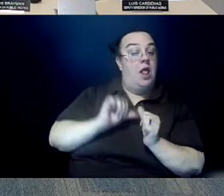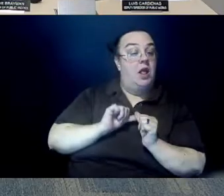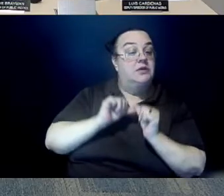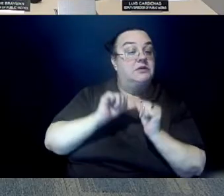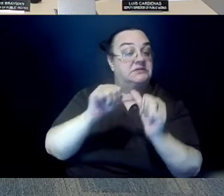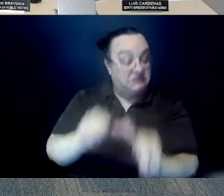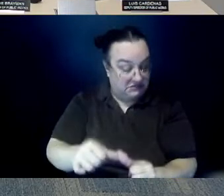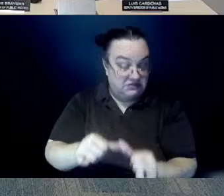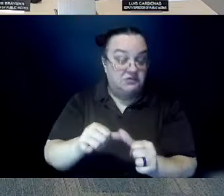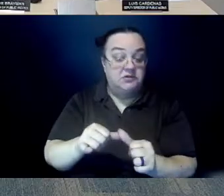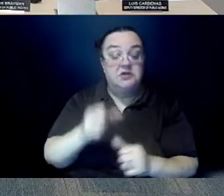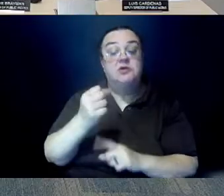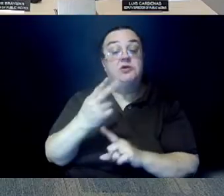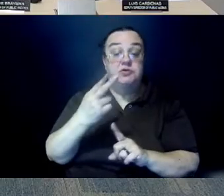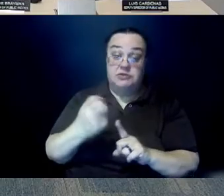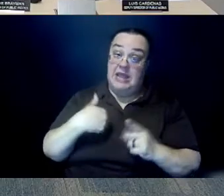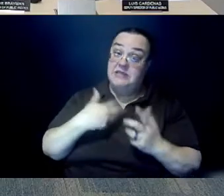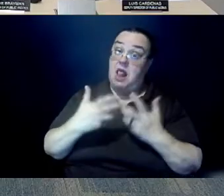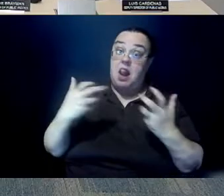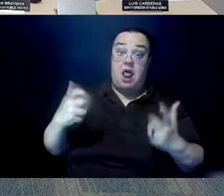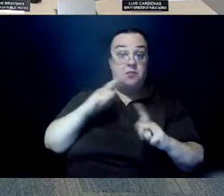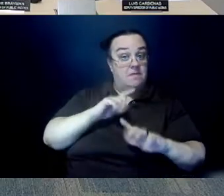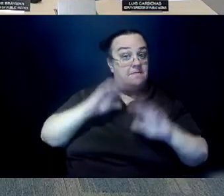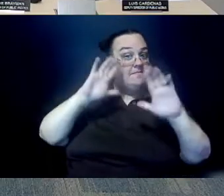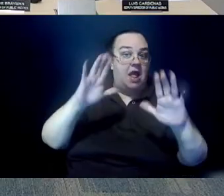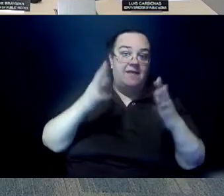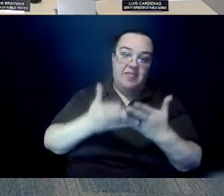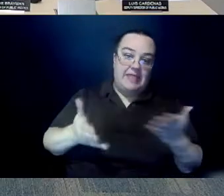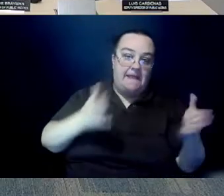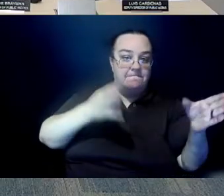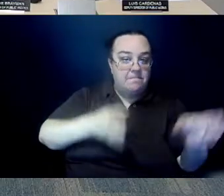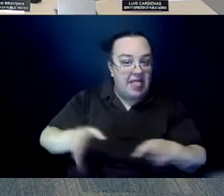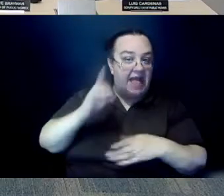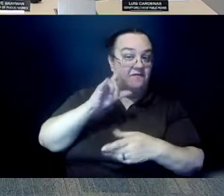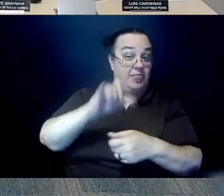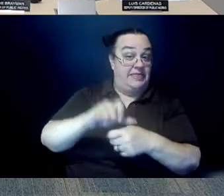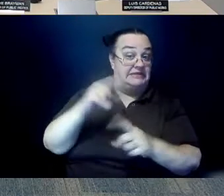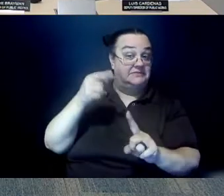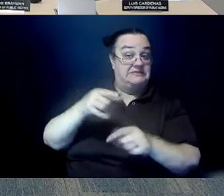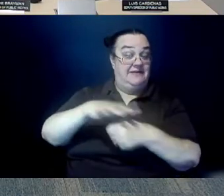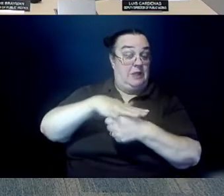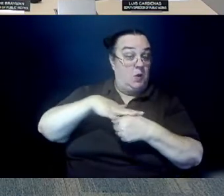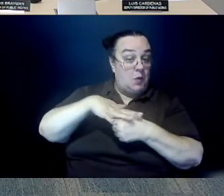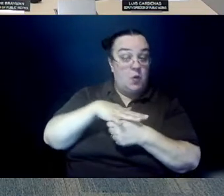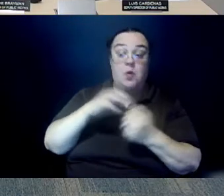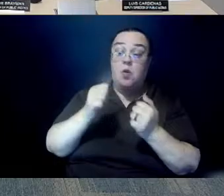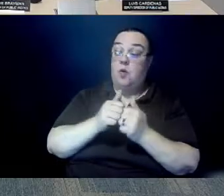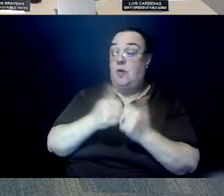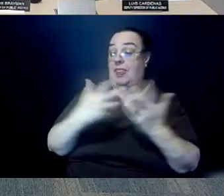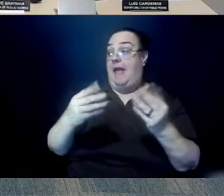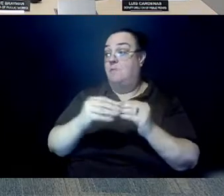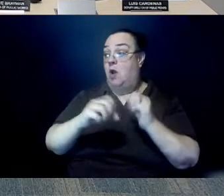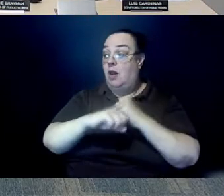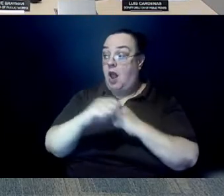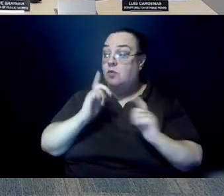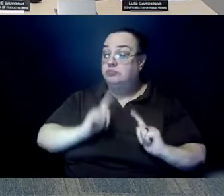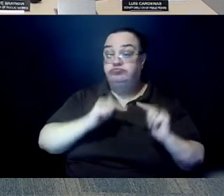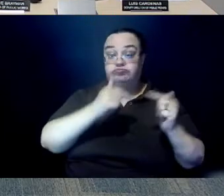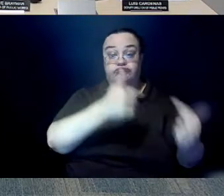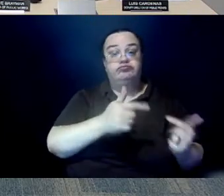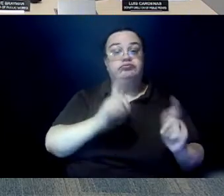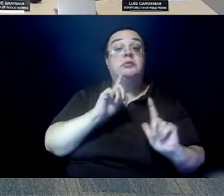to. She has a lot of great things planned for this location. So without further ado, I'll turn it over to Ms.